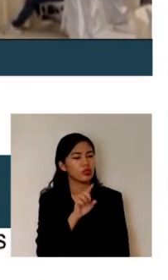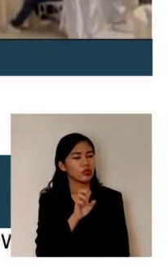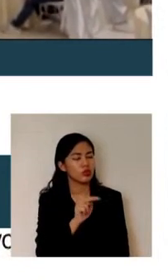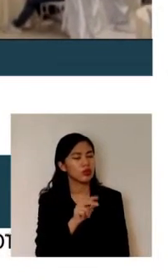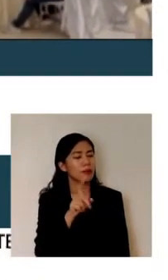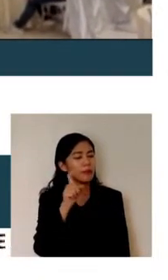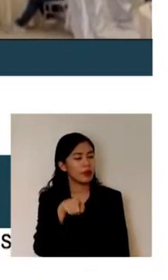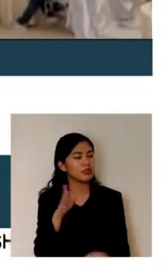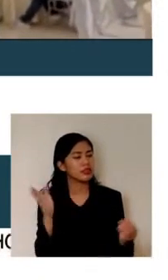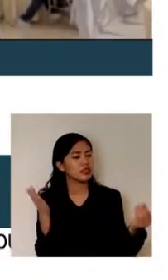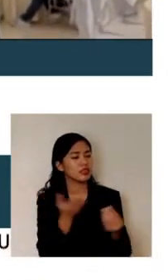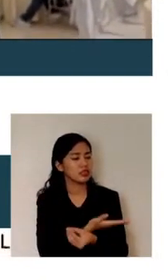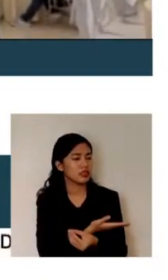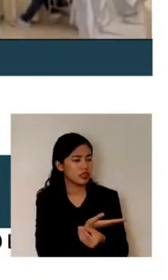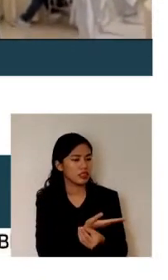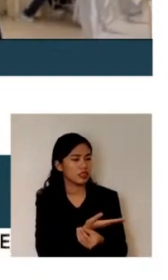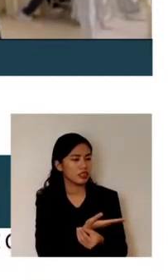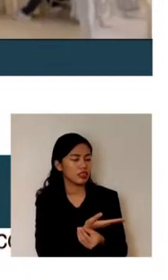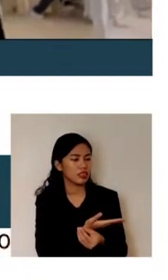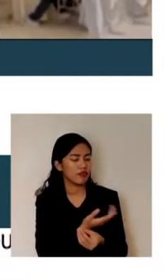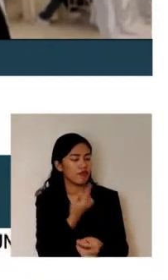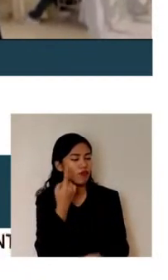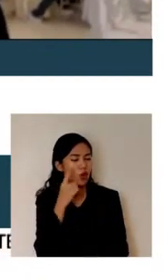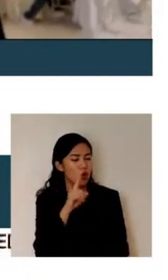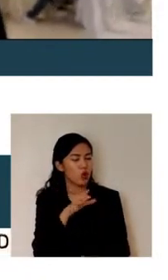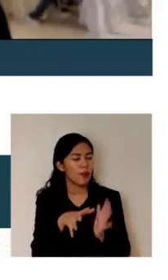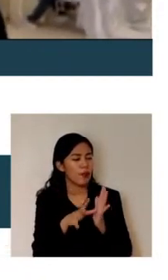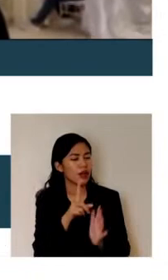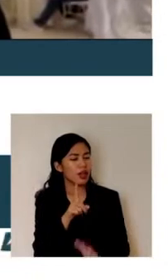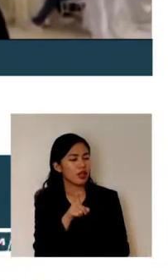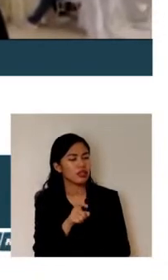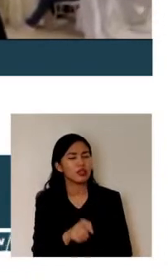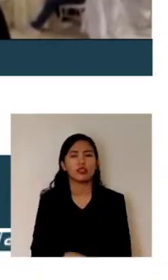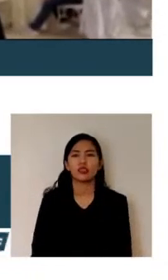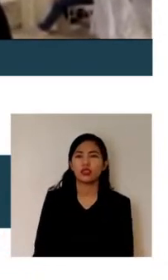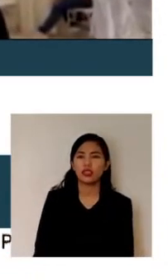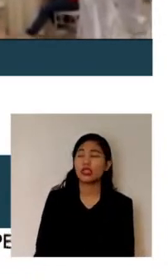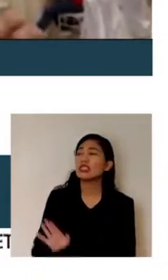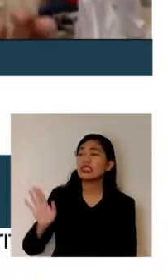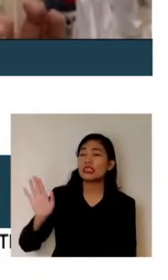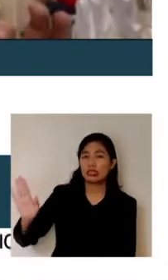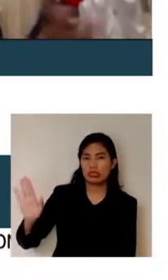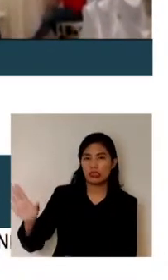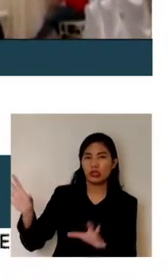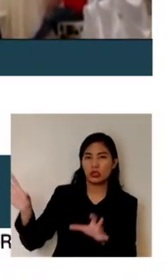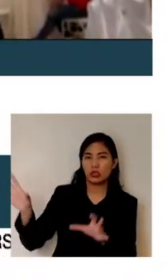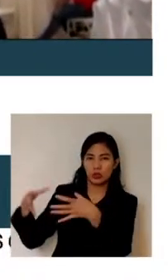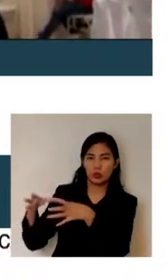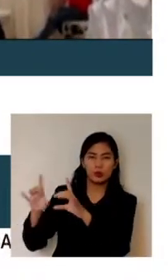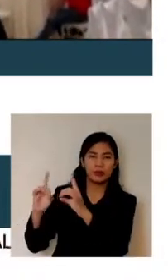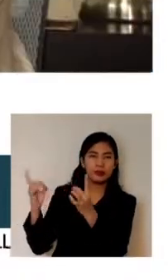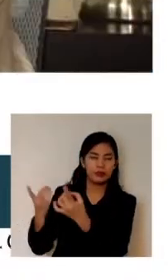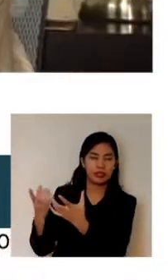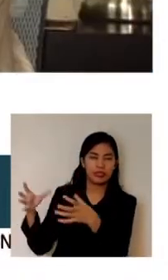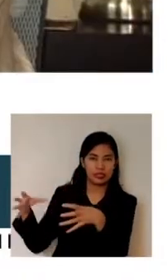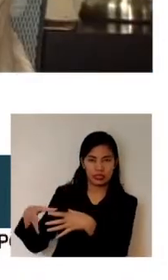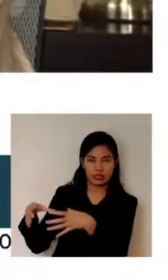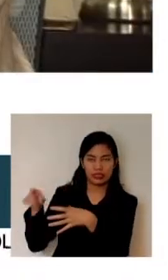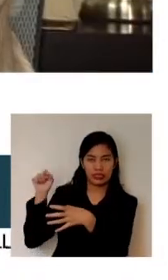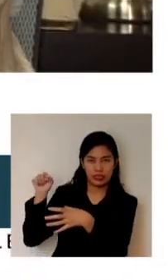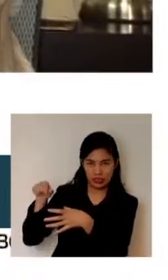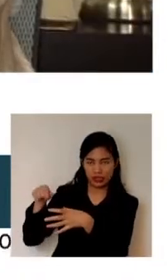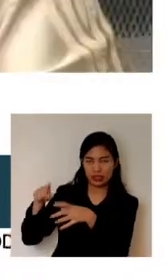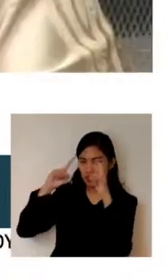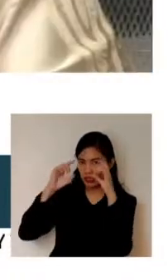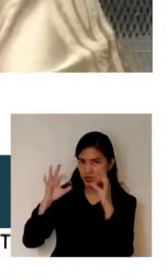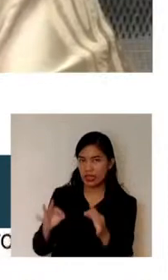this? Again, that is not mine to decide. That is a legal issue, and we will have to let